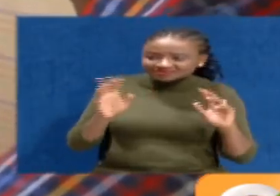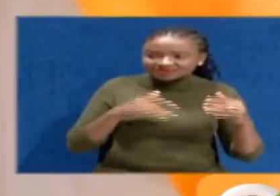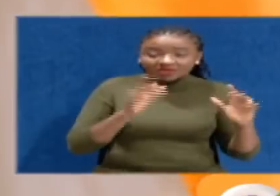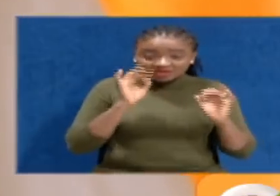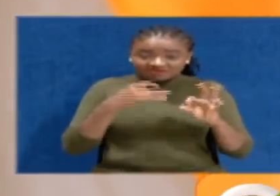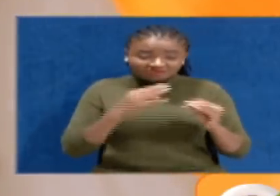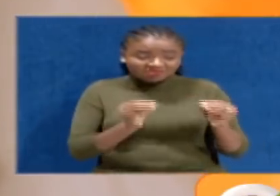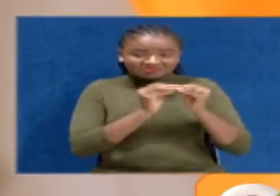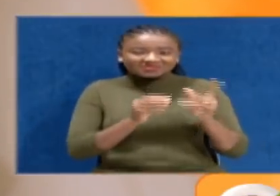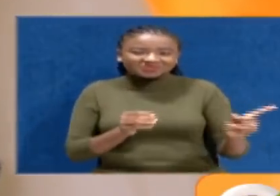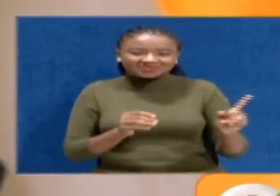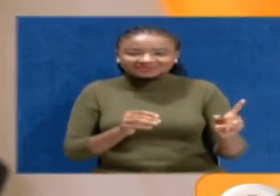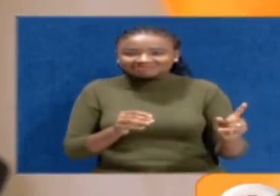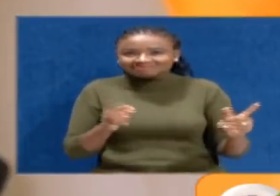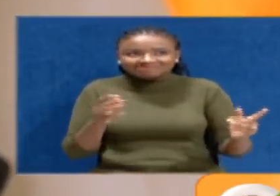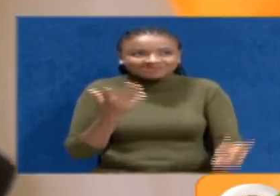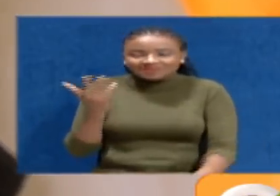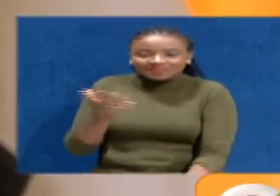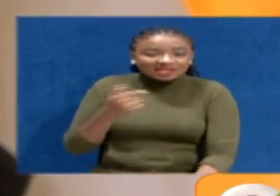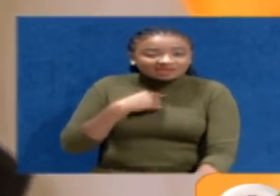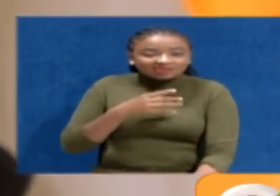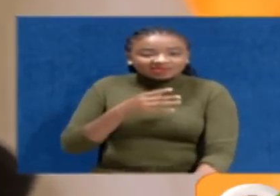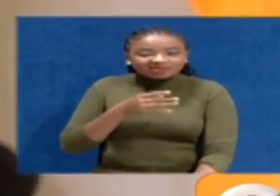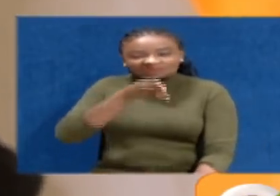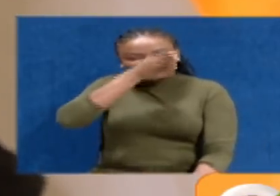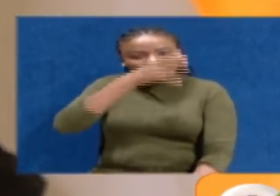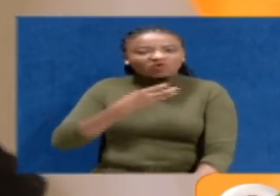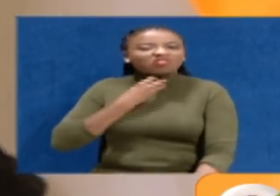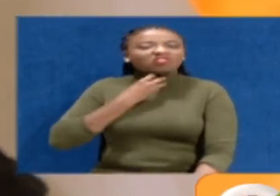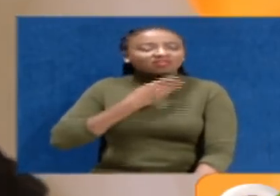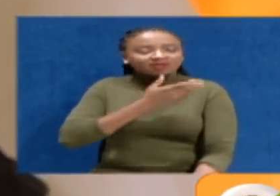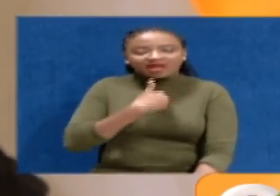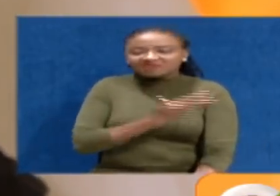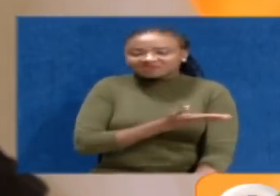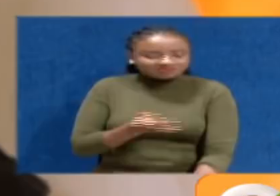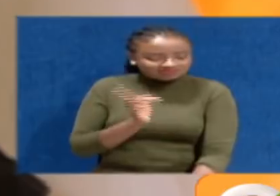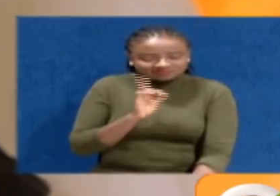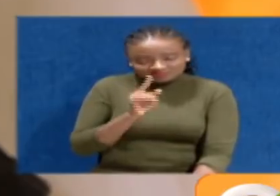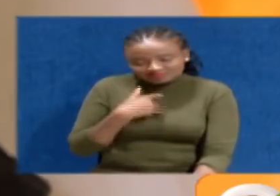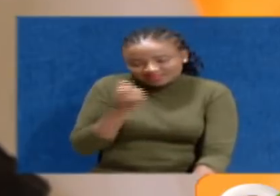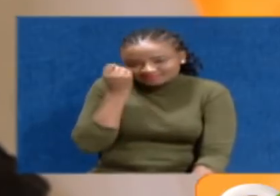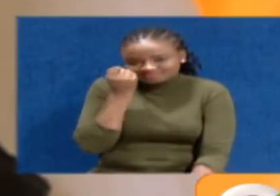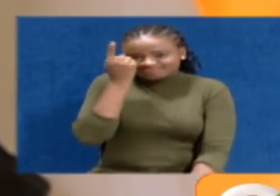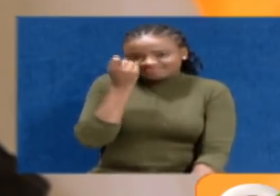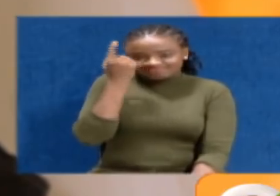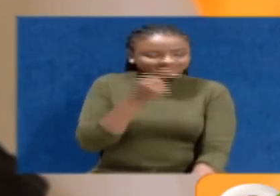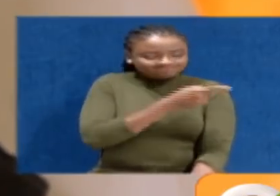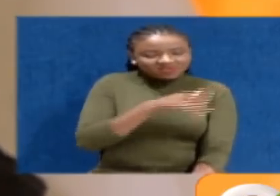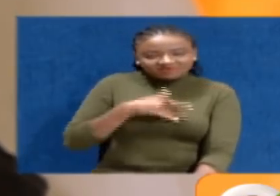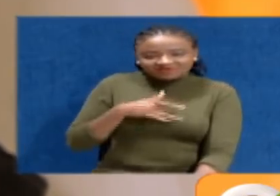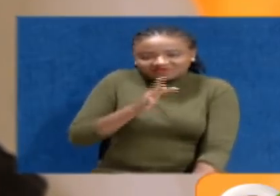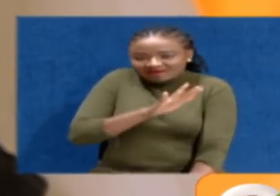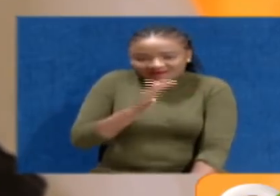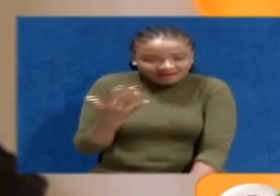them, no, I don't carry any bitterness on them. I understand how